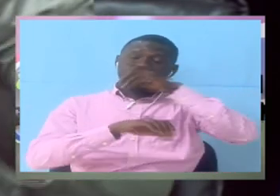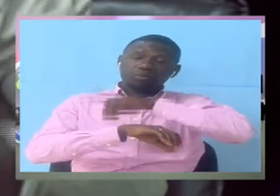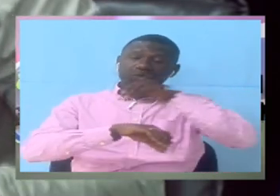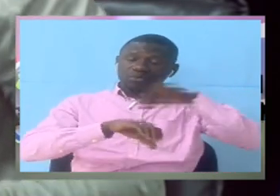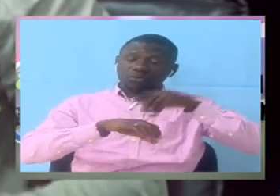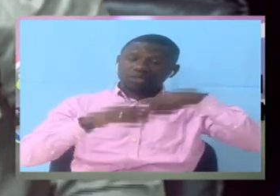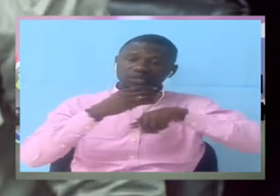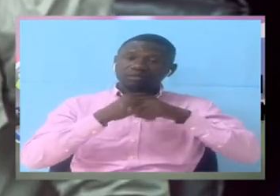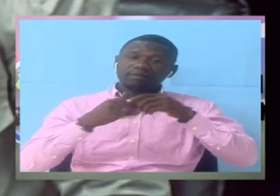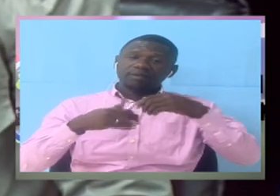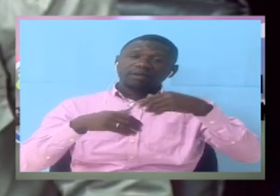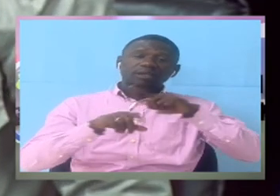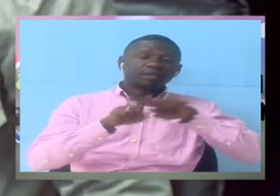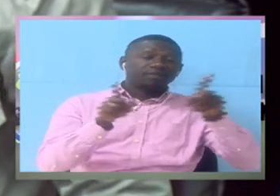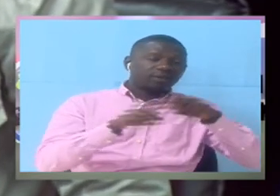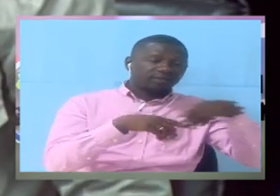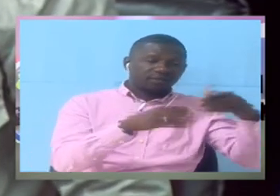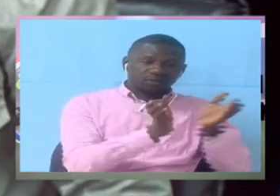Liberia.